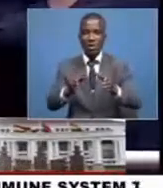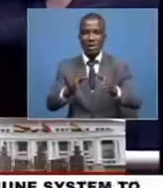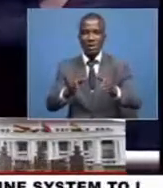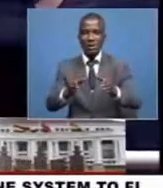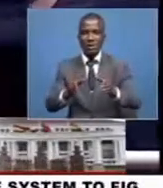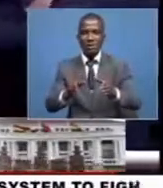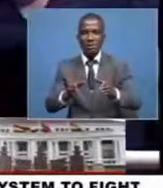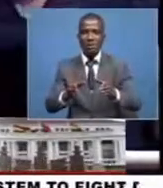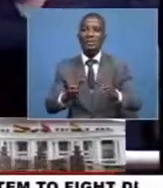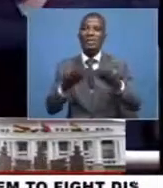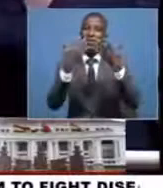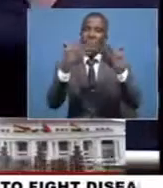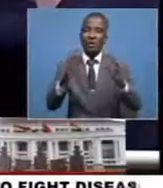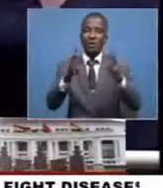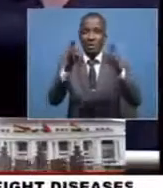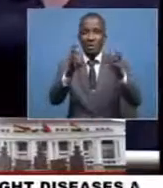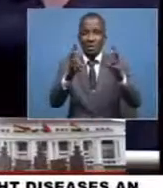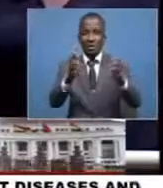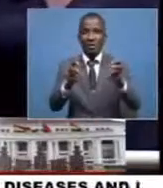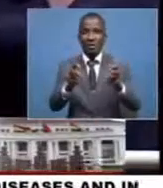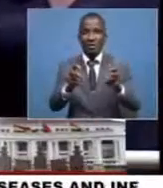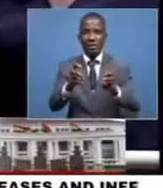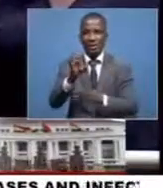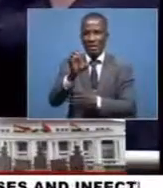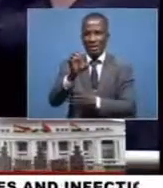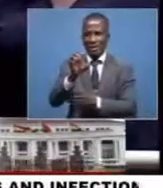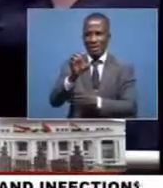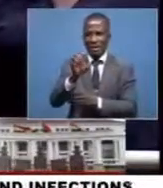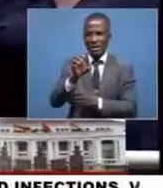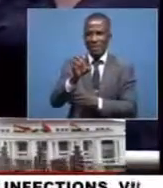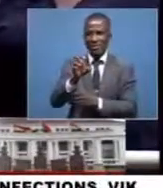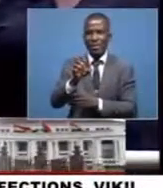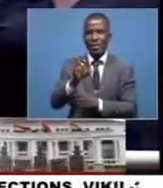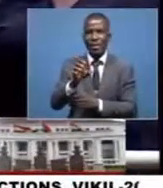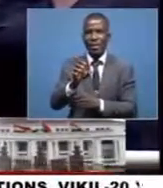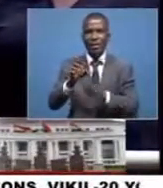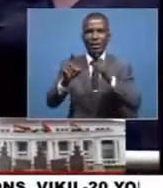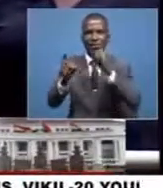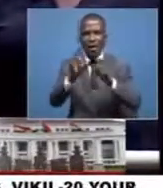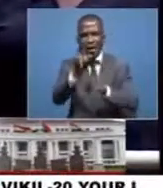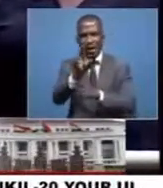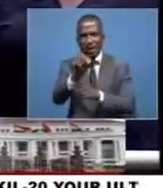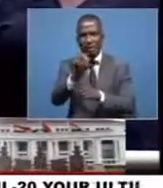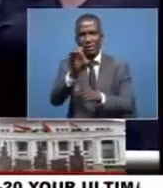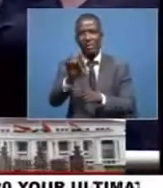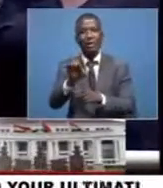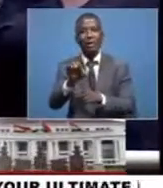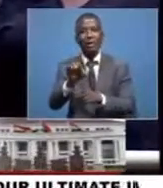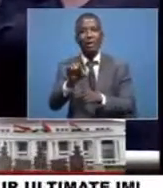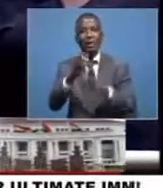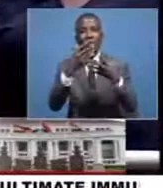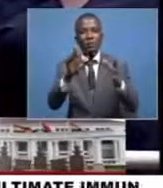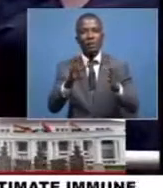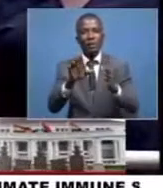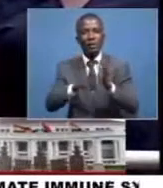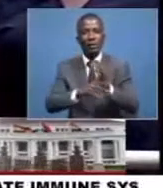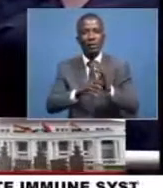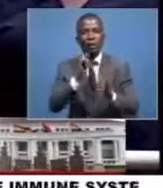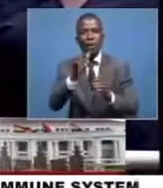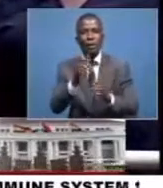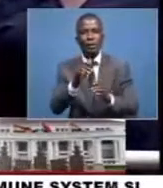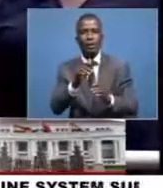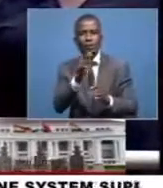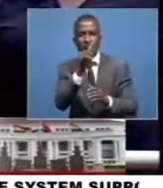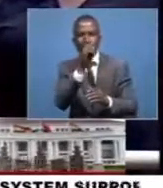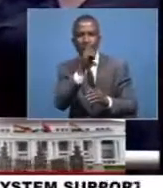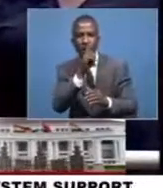ana ye wie case ansana maame no ka se on ma adakanum nti ye san bebie ye case no so na